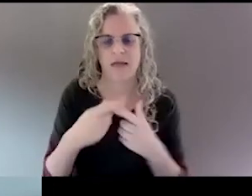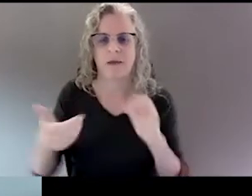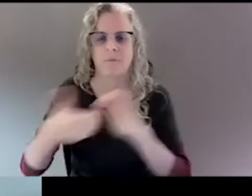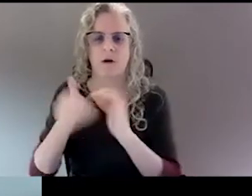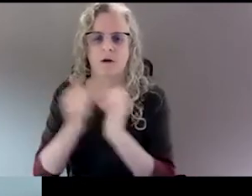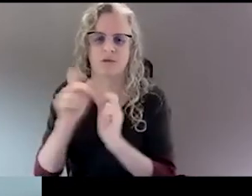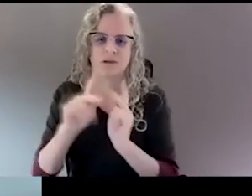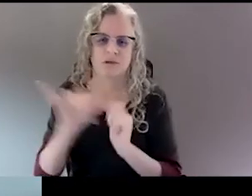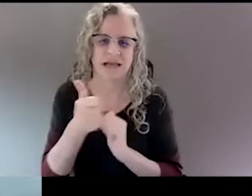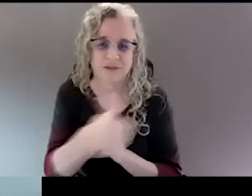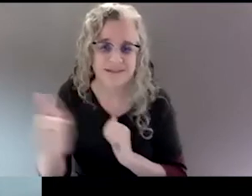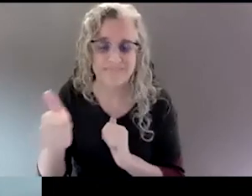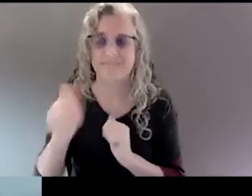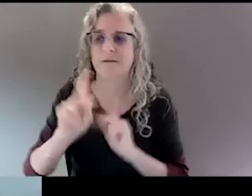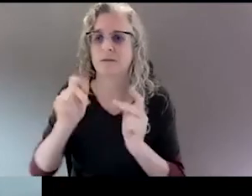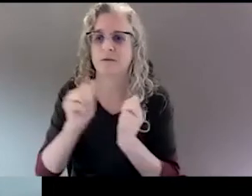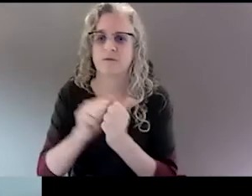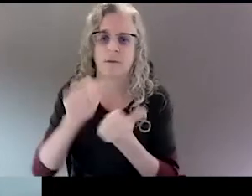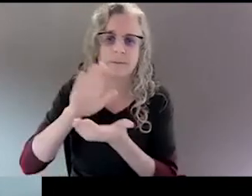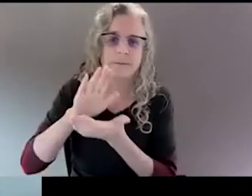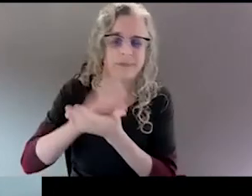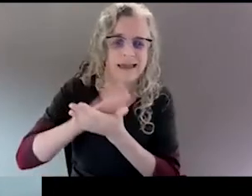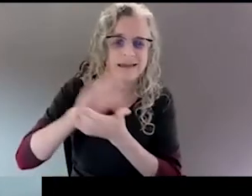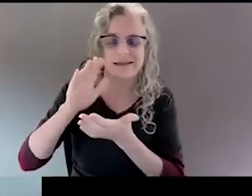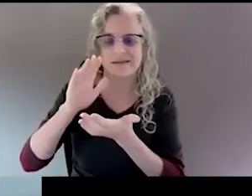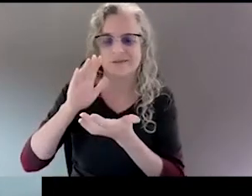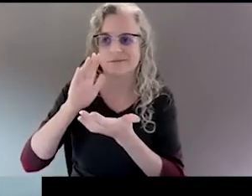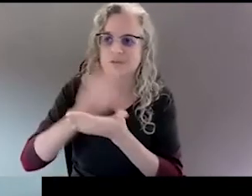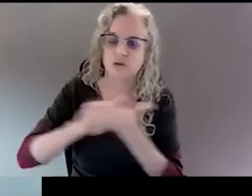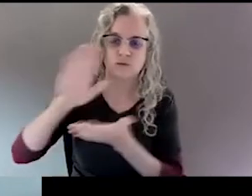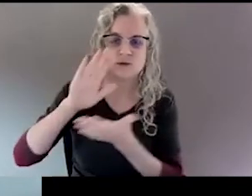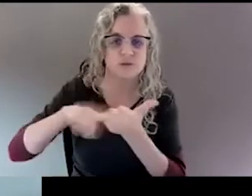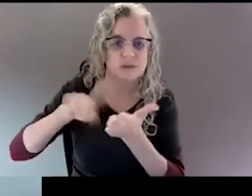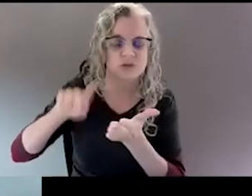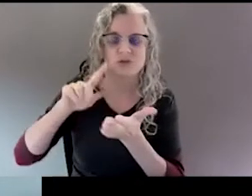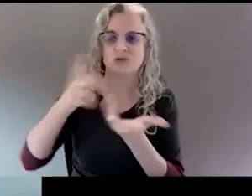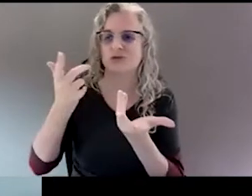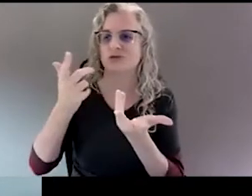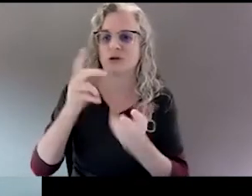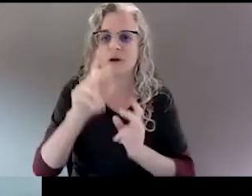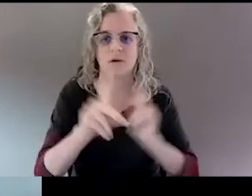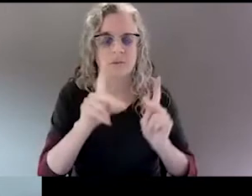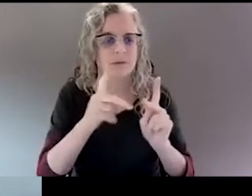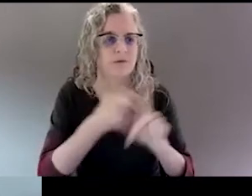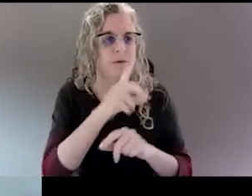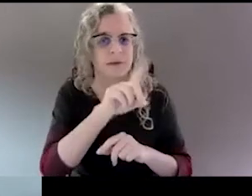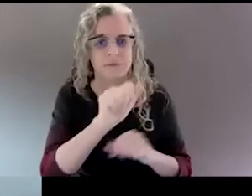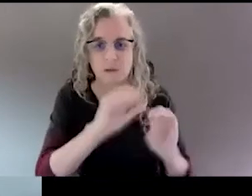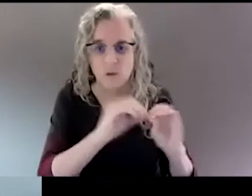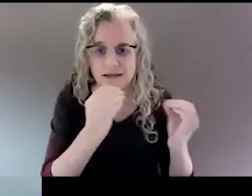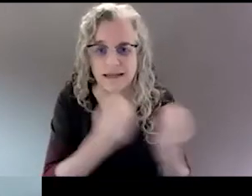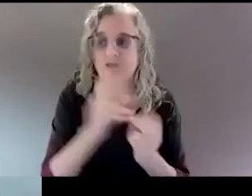and people in disability organizations and with people with disabilities to try to figure out what some of those solutions